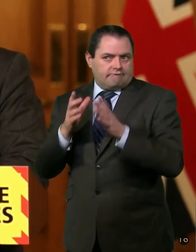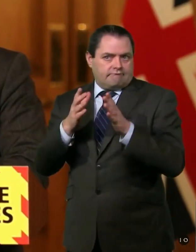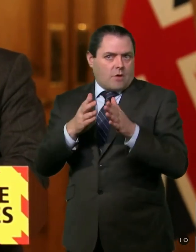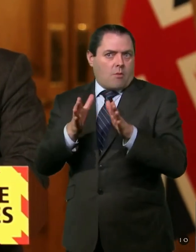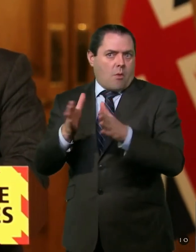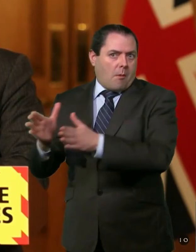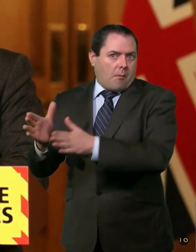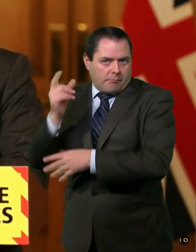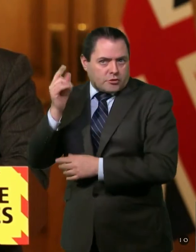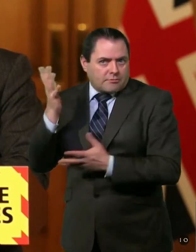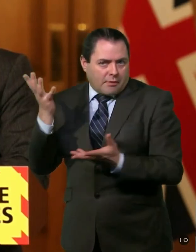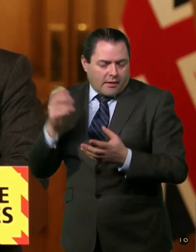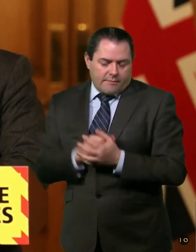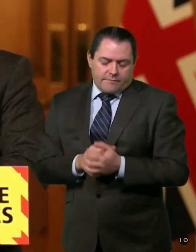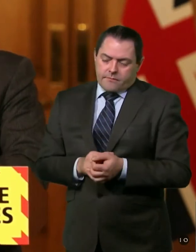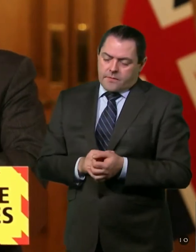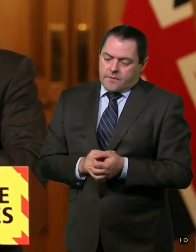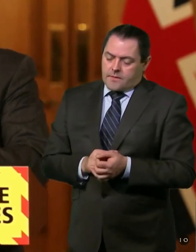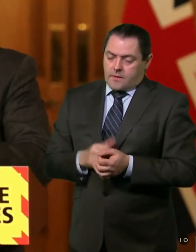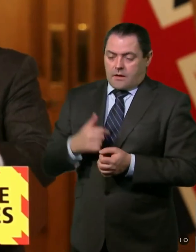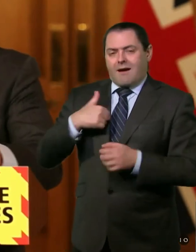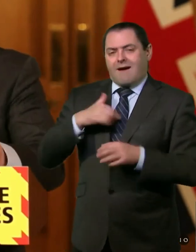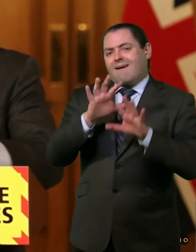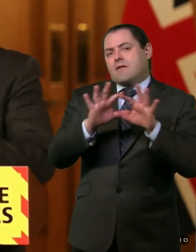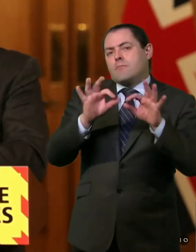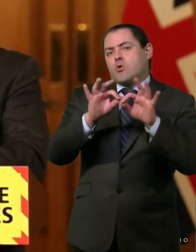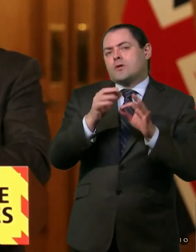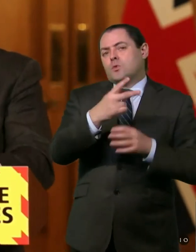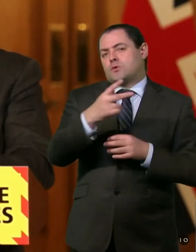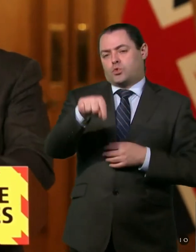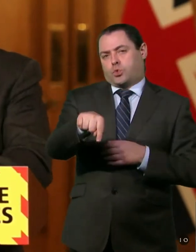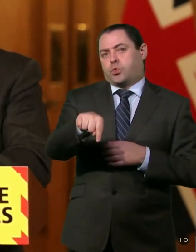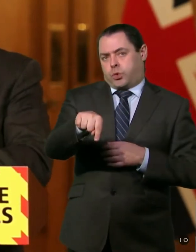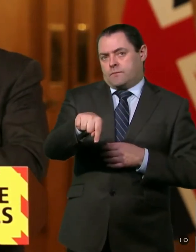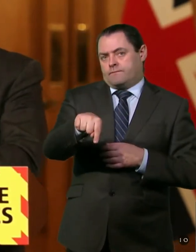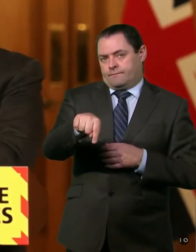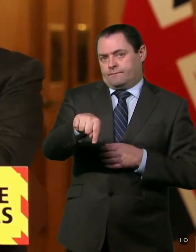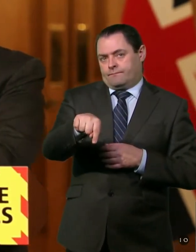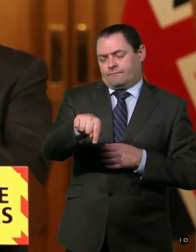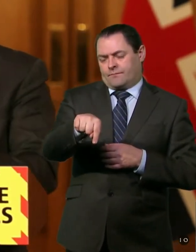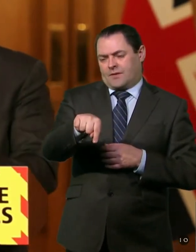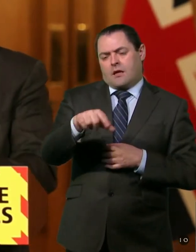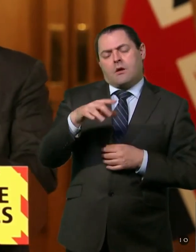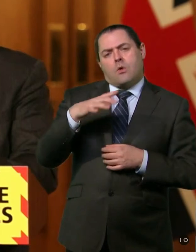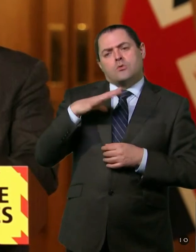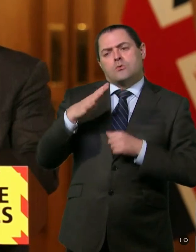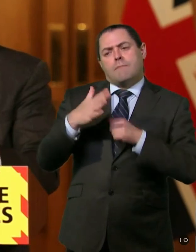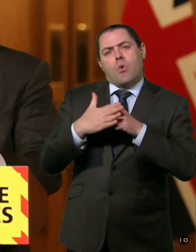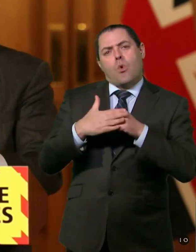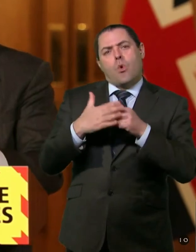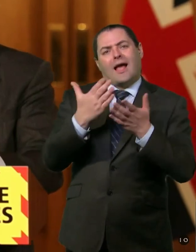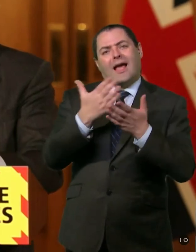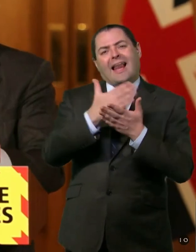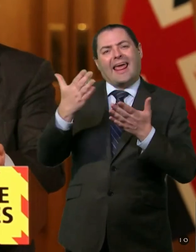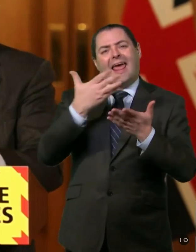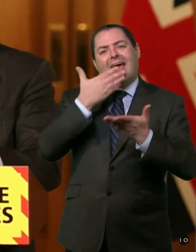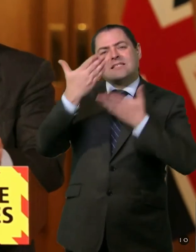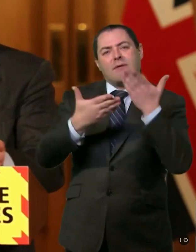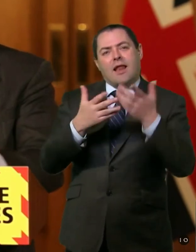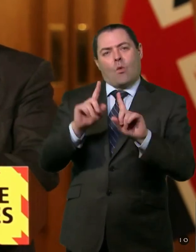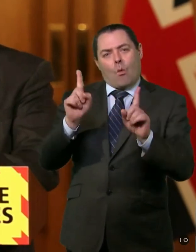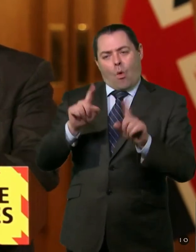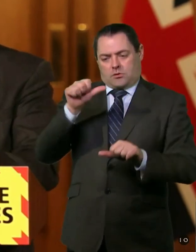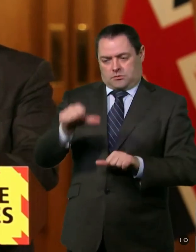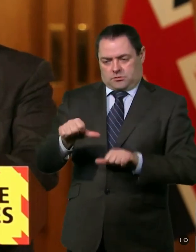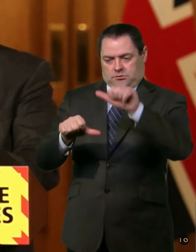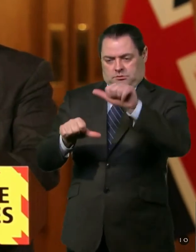by February the 22nd more of a route map. If you remember what we did last year, we were able after the